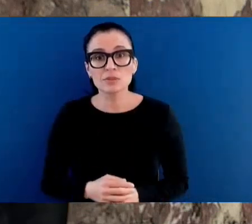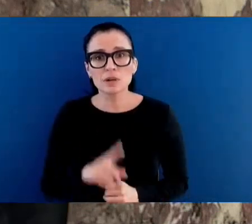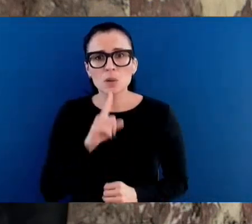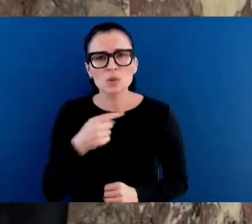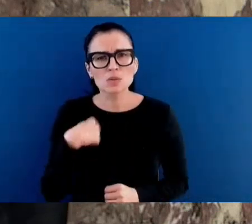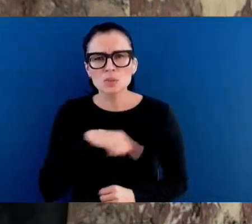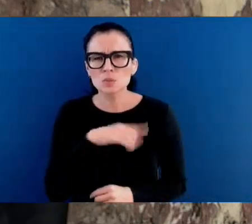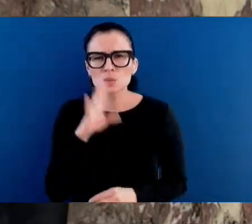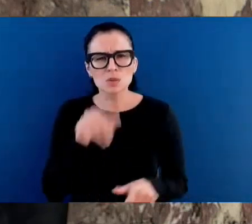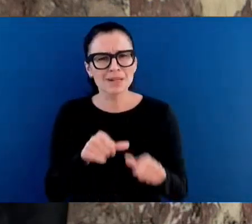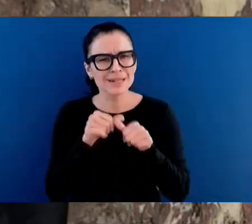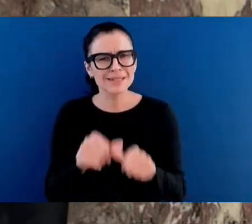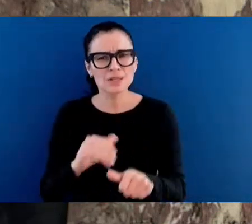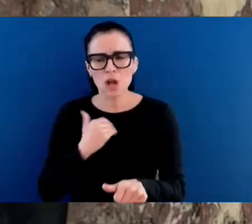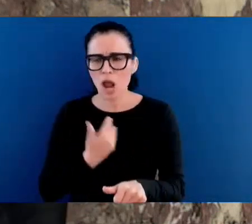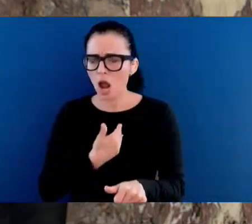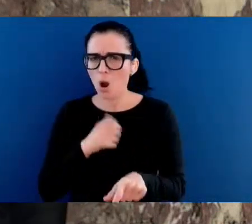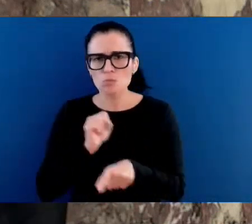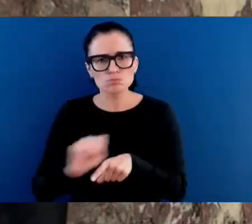action after action.